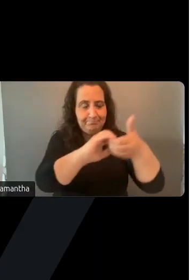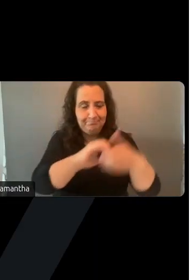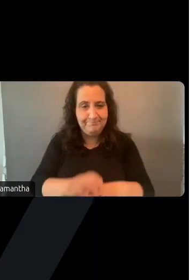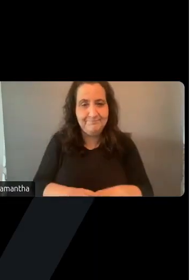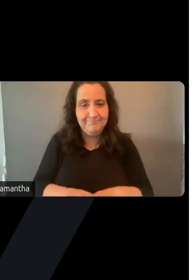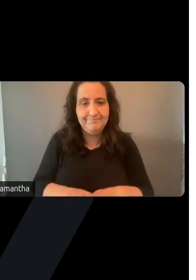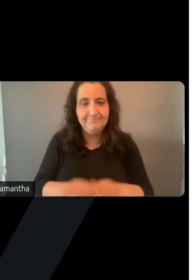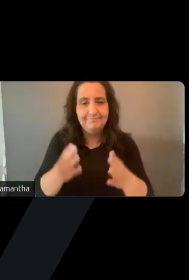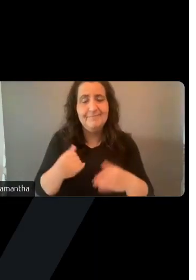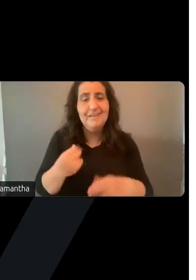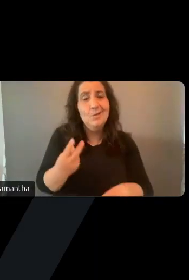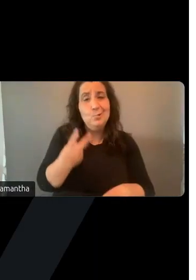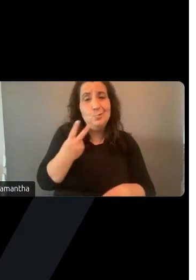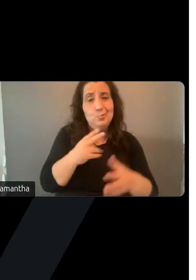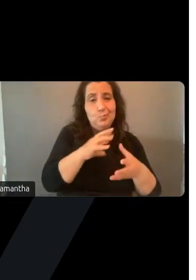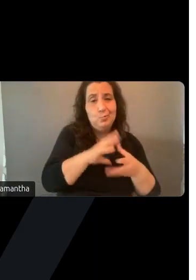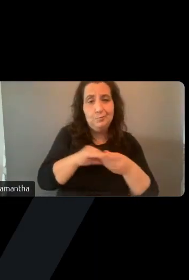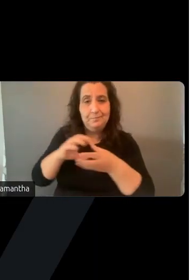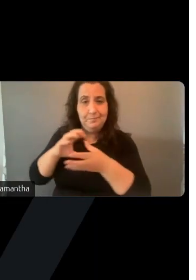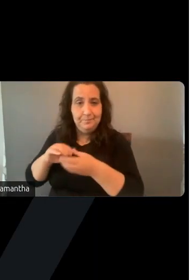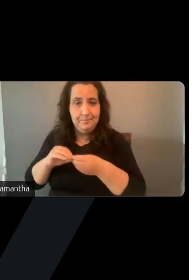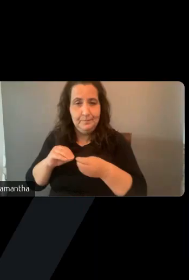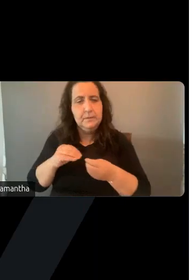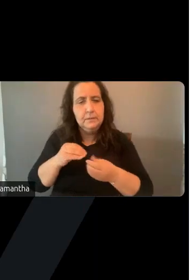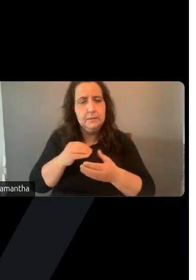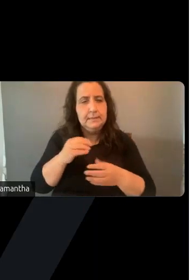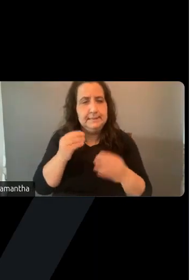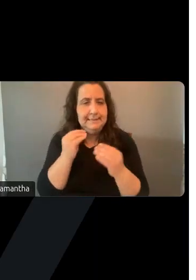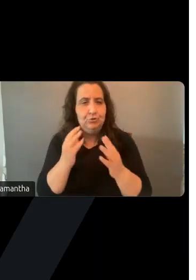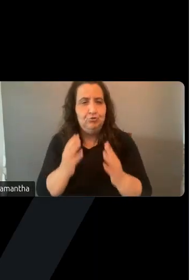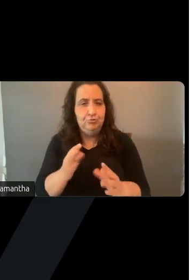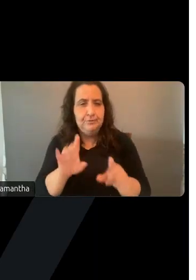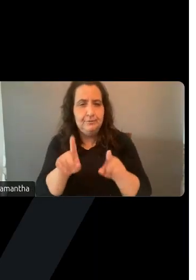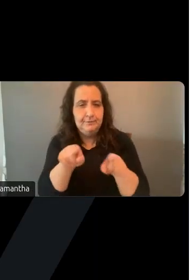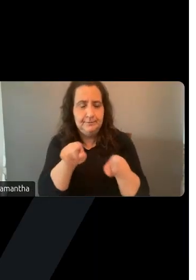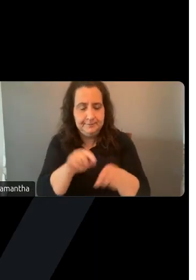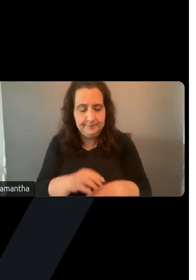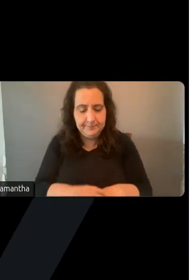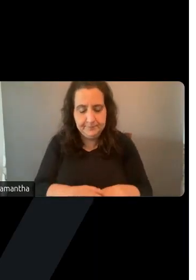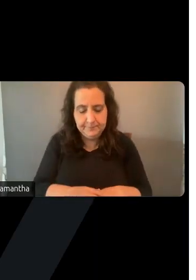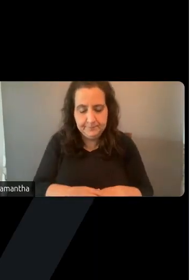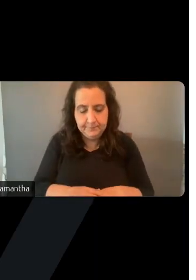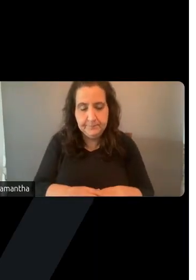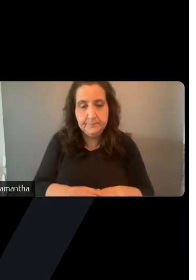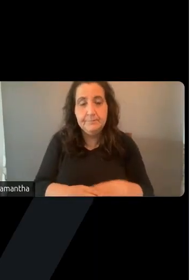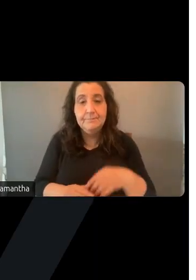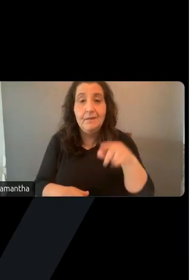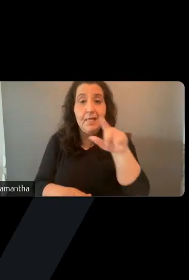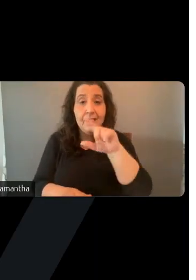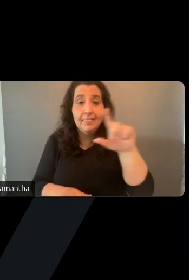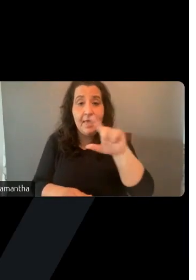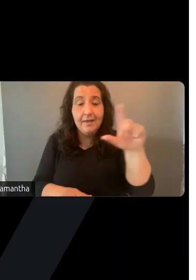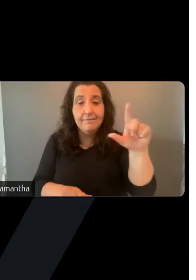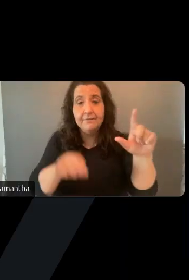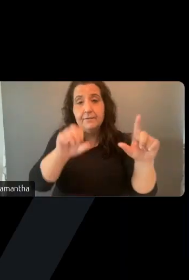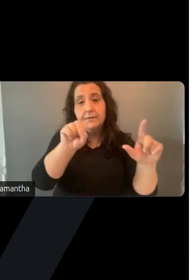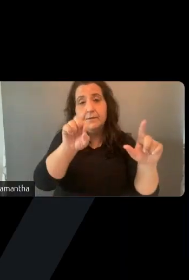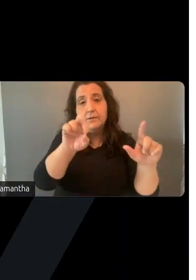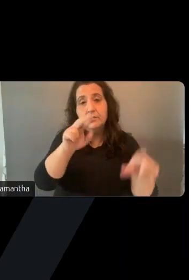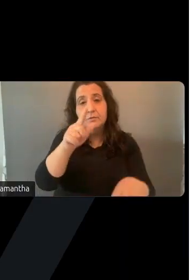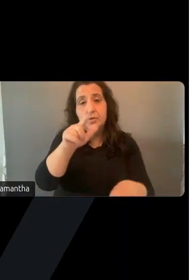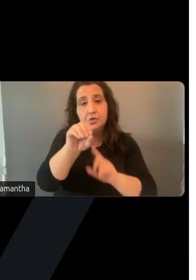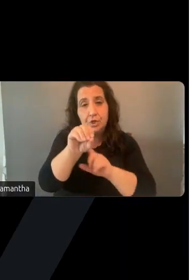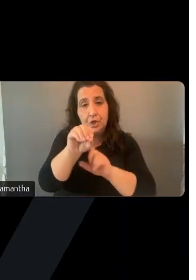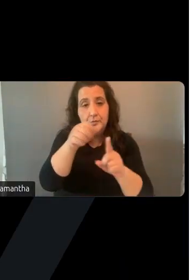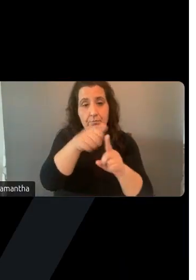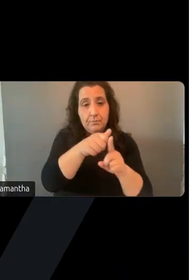Here's just 2 testimonials from some of our New York City Public Schools teachers. On the left, we have Sergio,